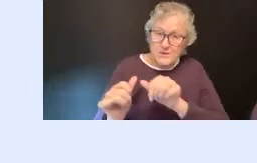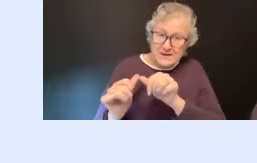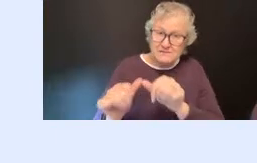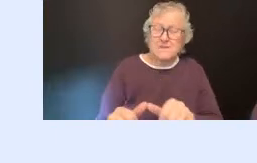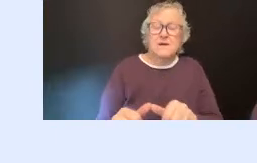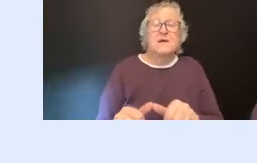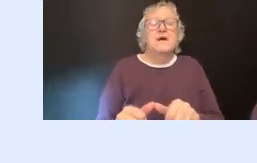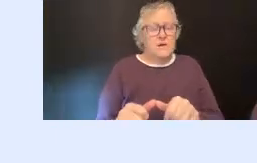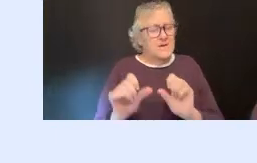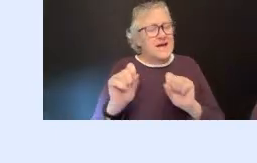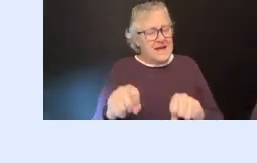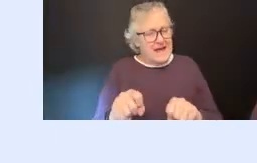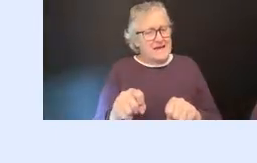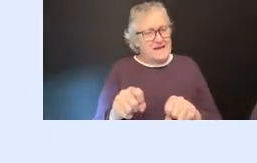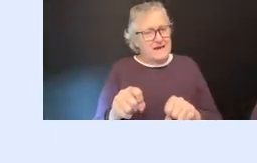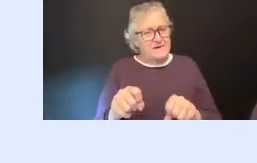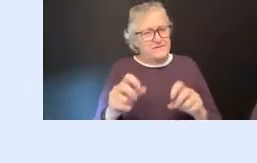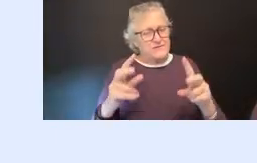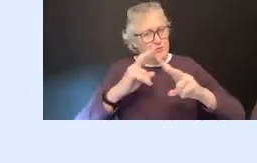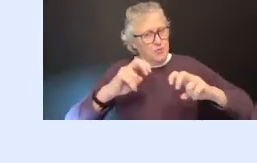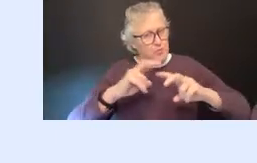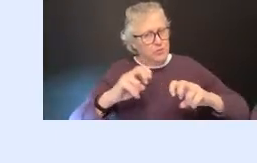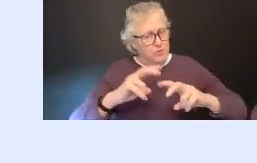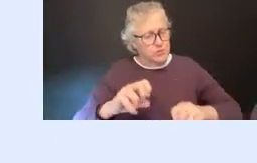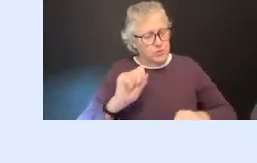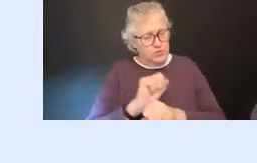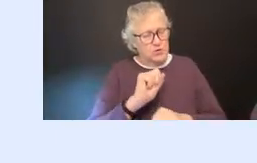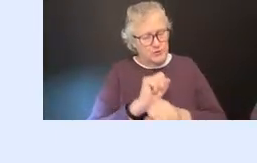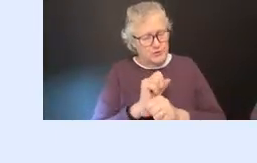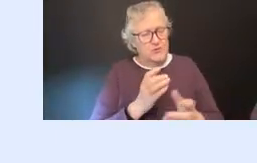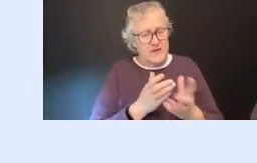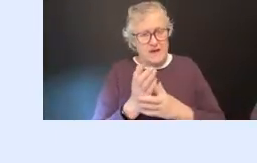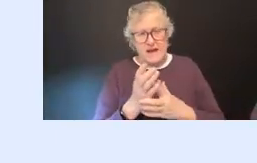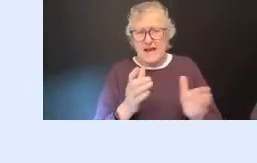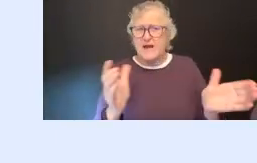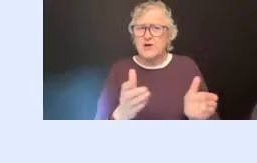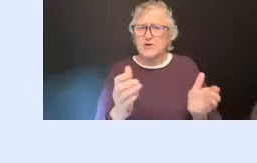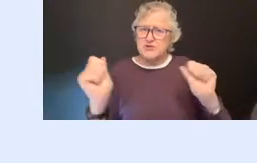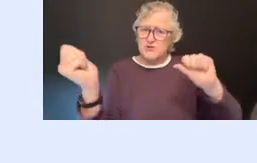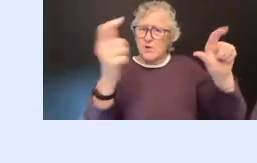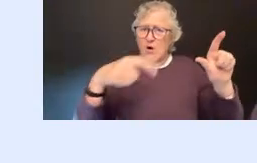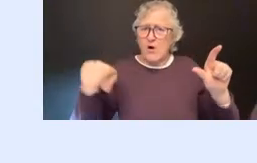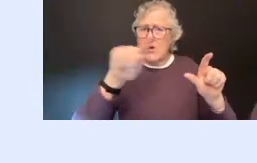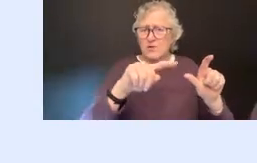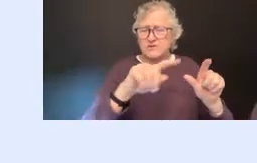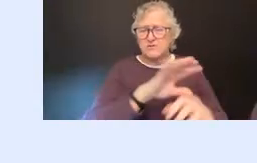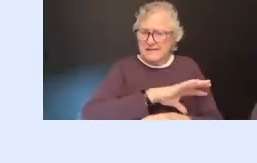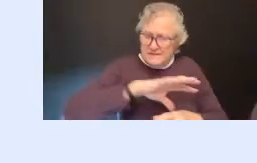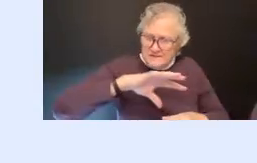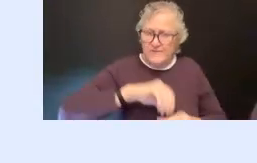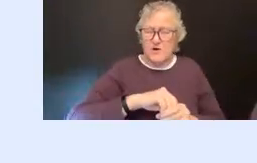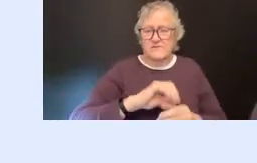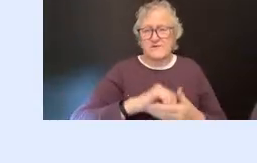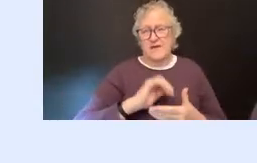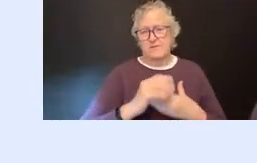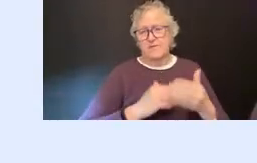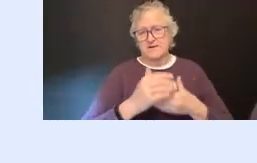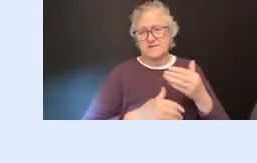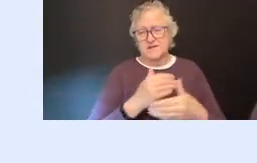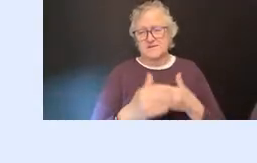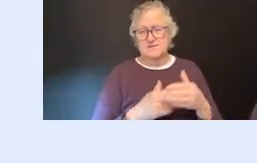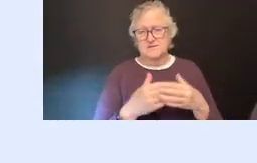through that. And I encourage all of you to be actively engaged in that process as we figure out how to make transit and active